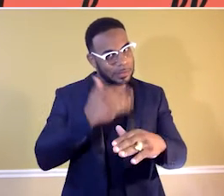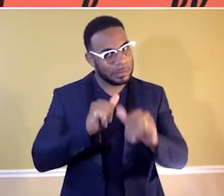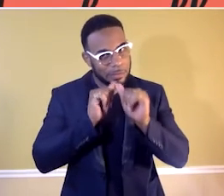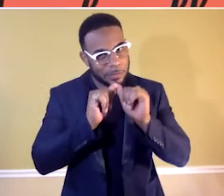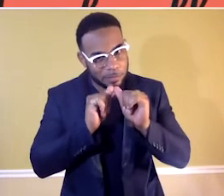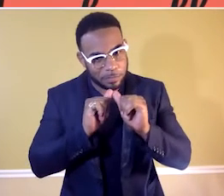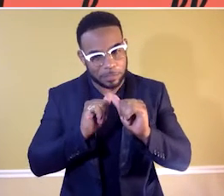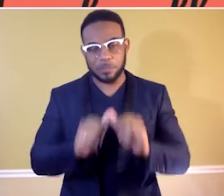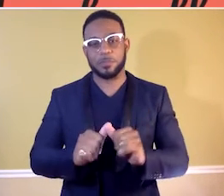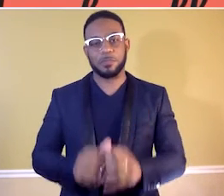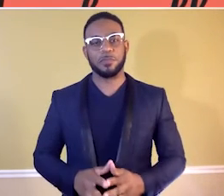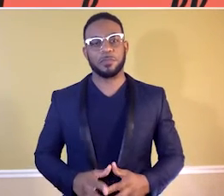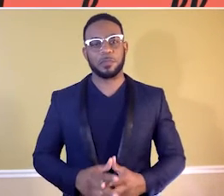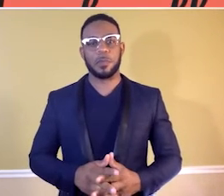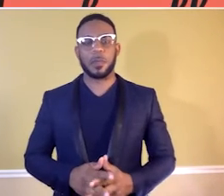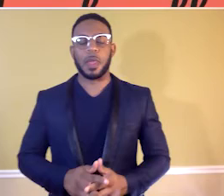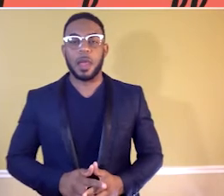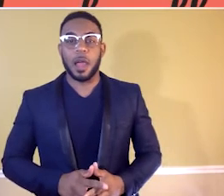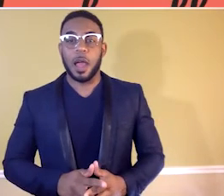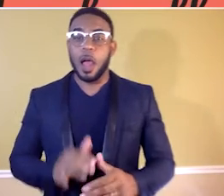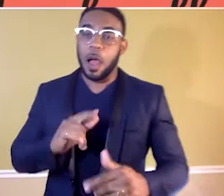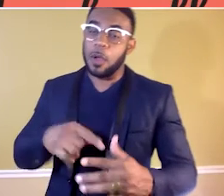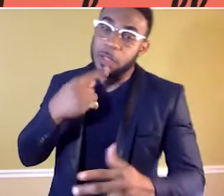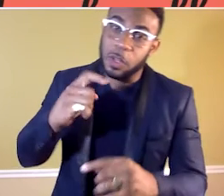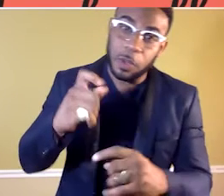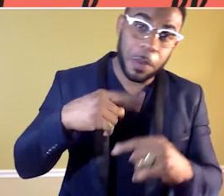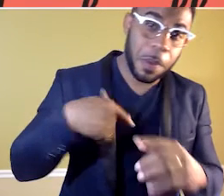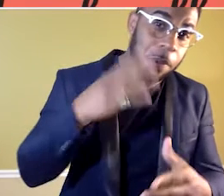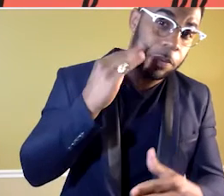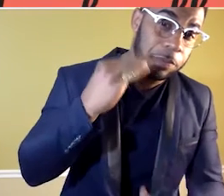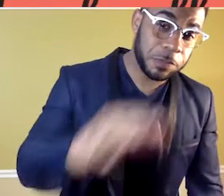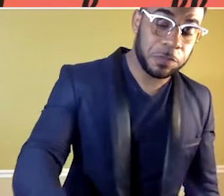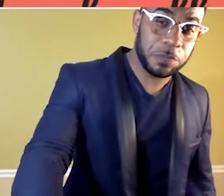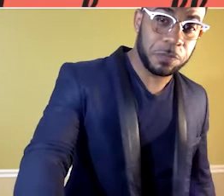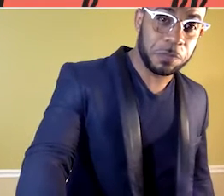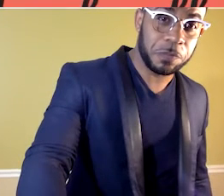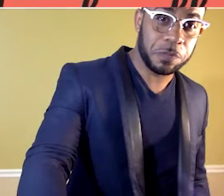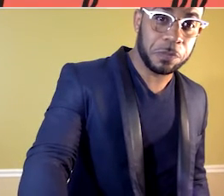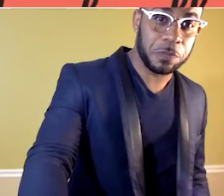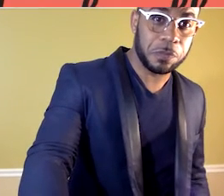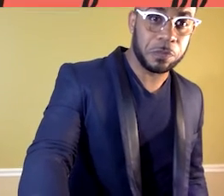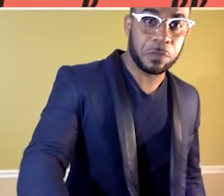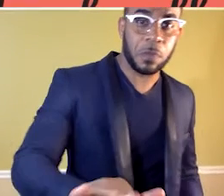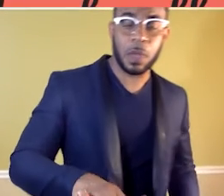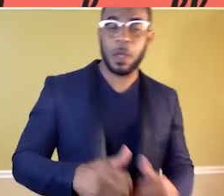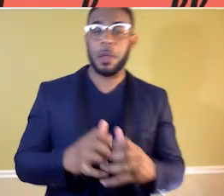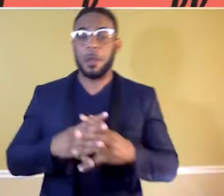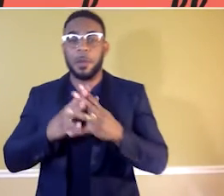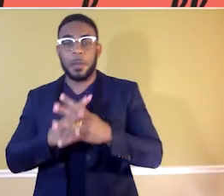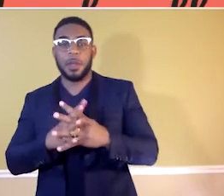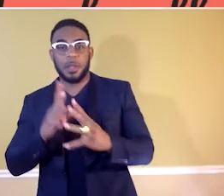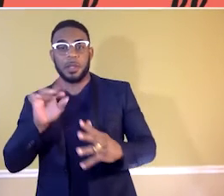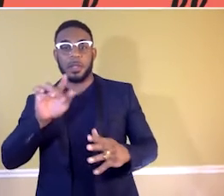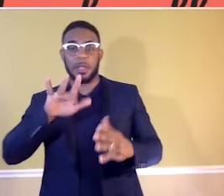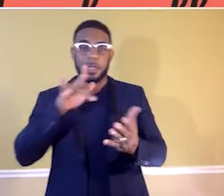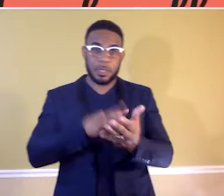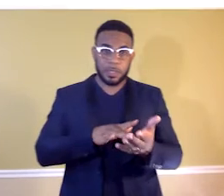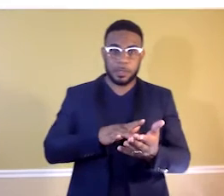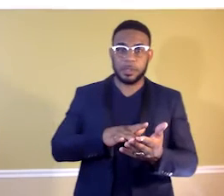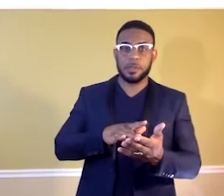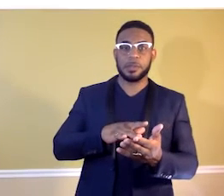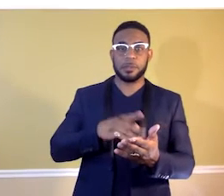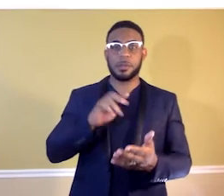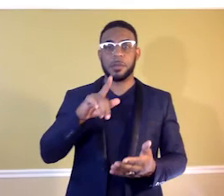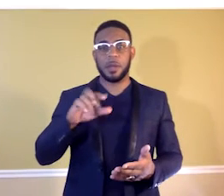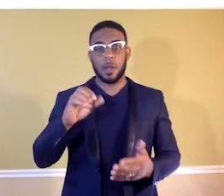through. So I'm going to tell you about my journey of how I built this data-centric blogging platform I'm calling Grimoire.